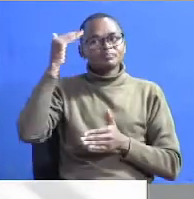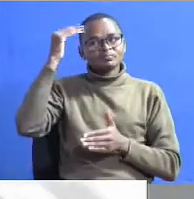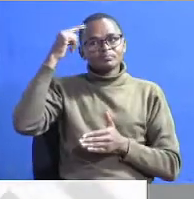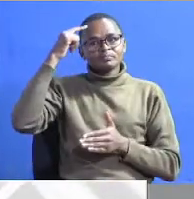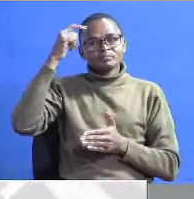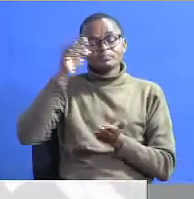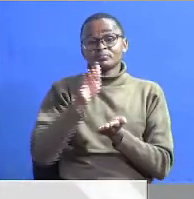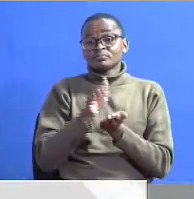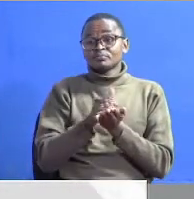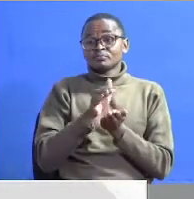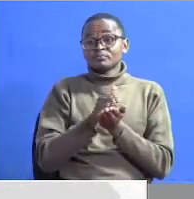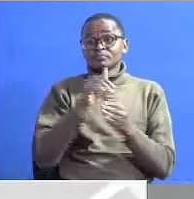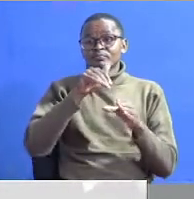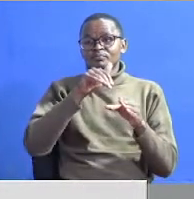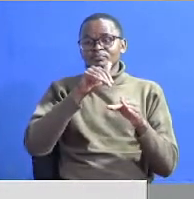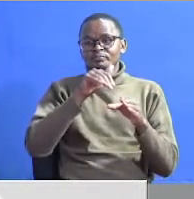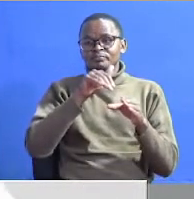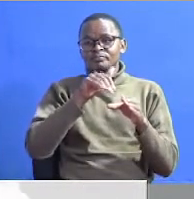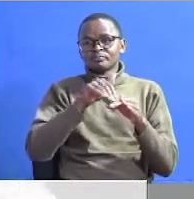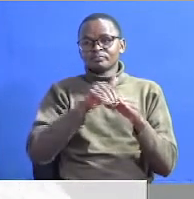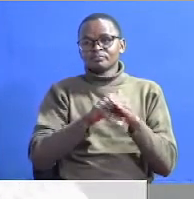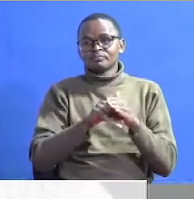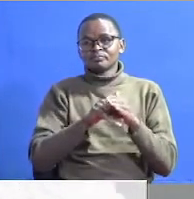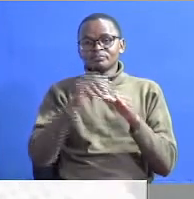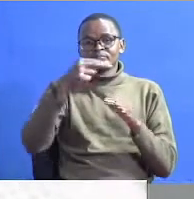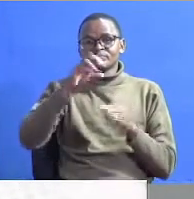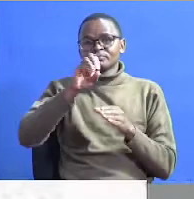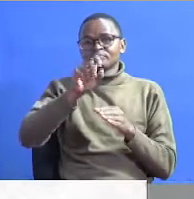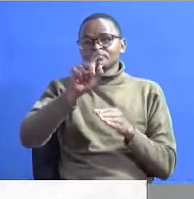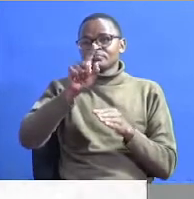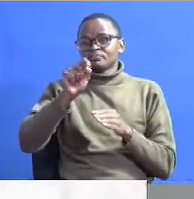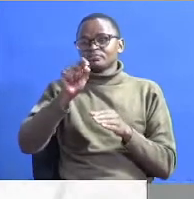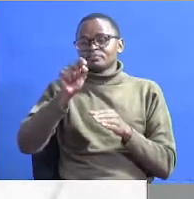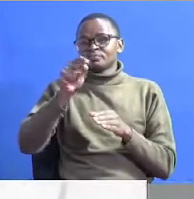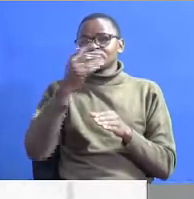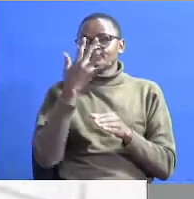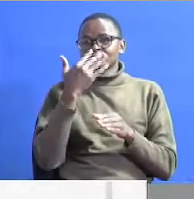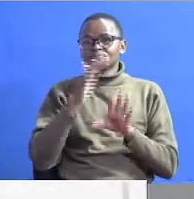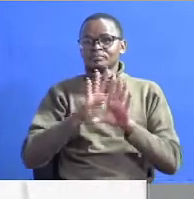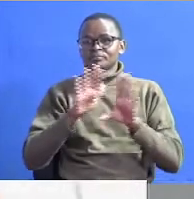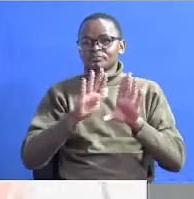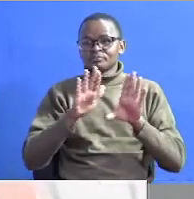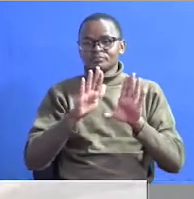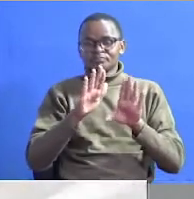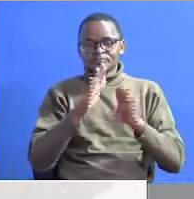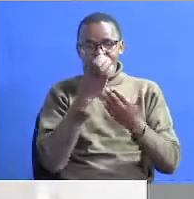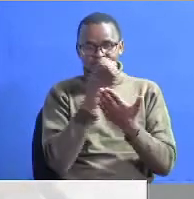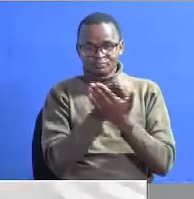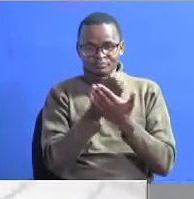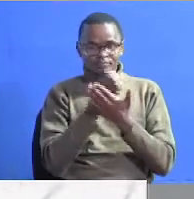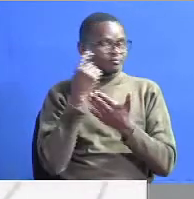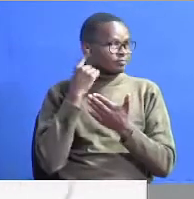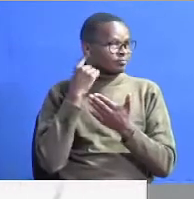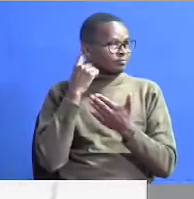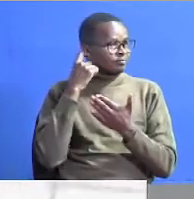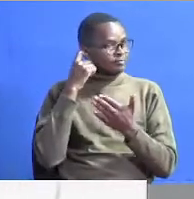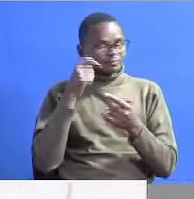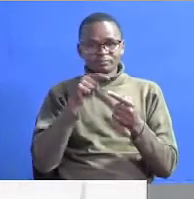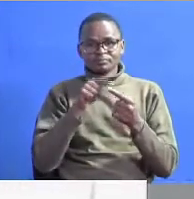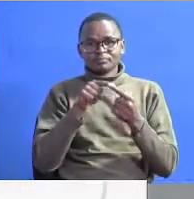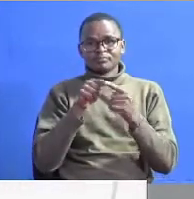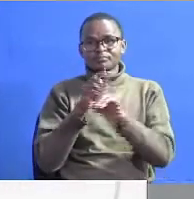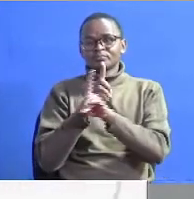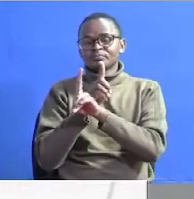dismissed the petition in the name of hot air. Right. That means there was no solid evidence to